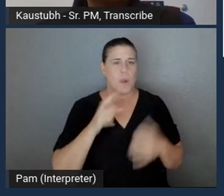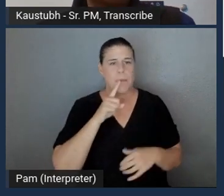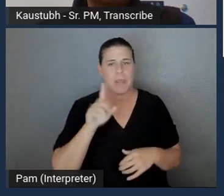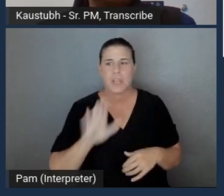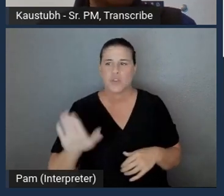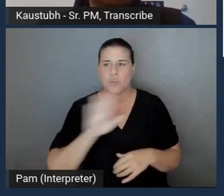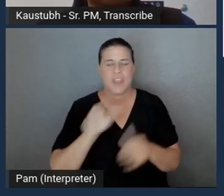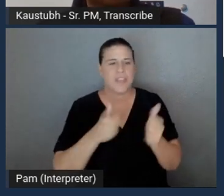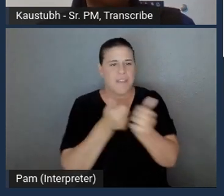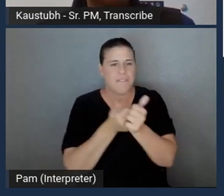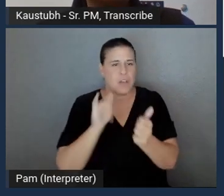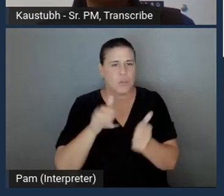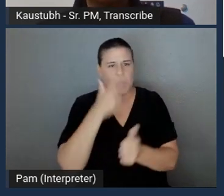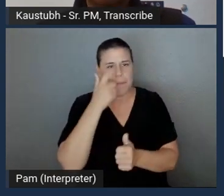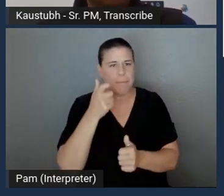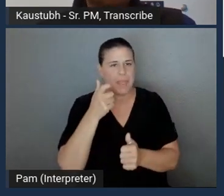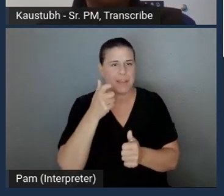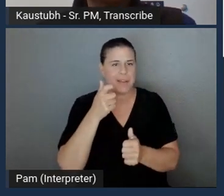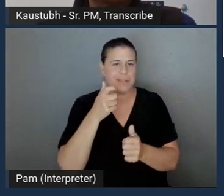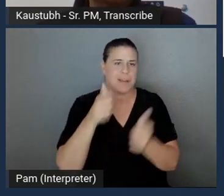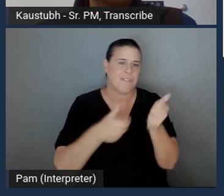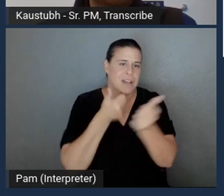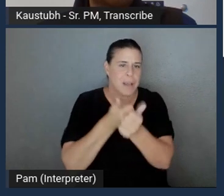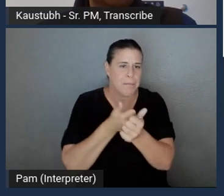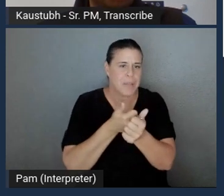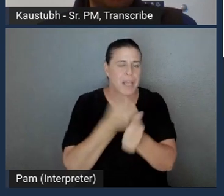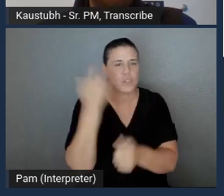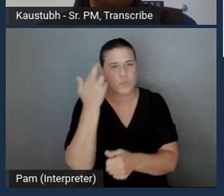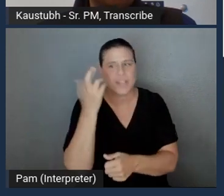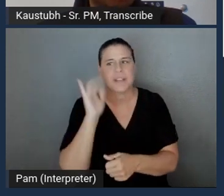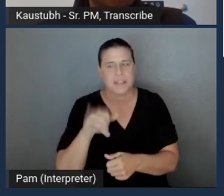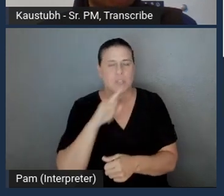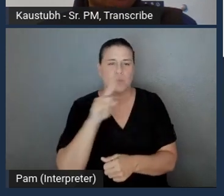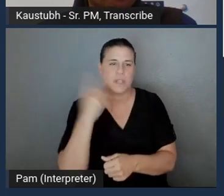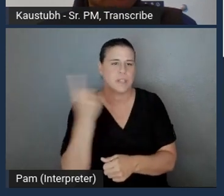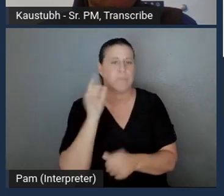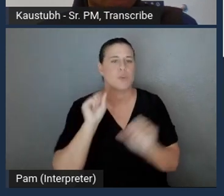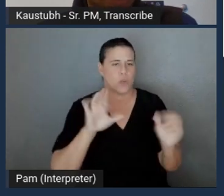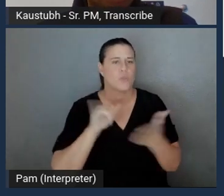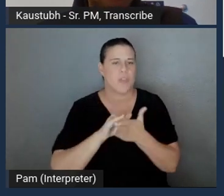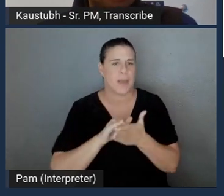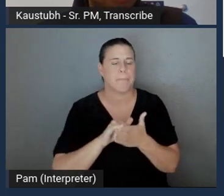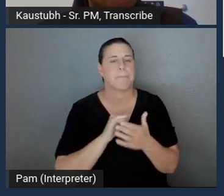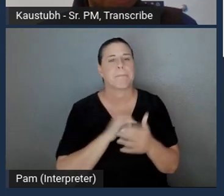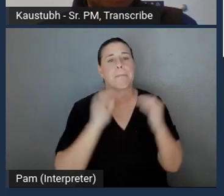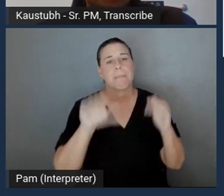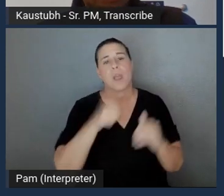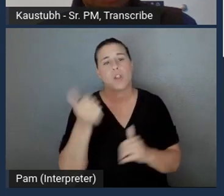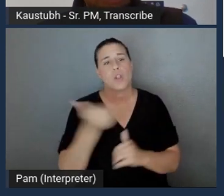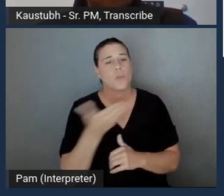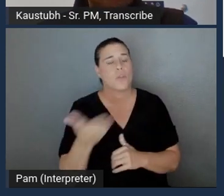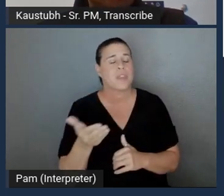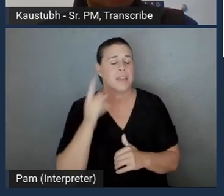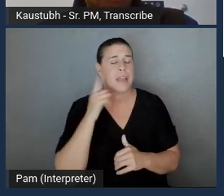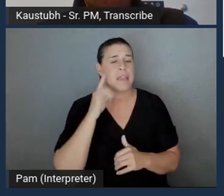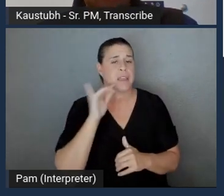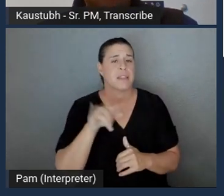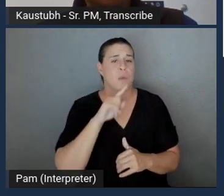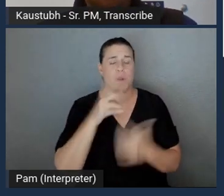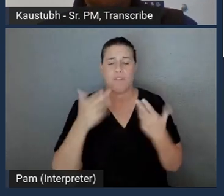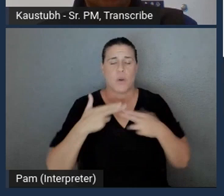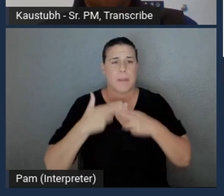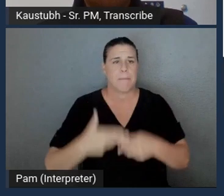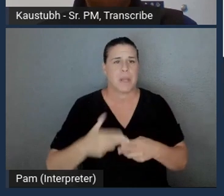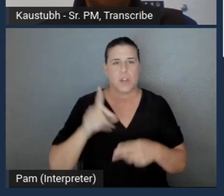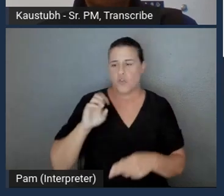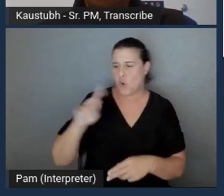follow these because of regulatory compliance reasons. This is totally something you can do. Another thing I think we mentioned, one of the